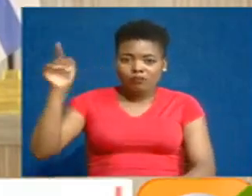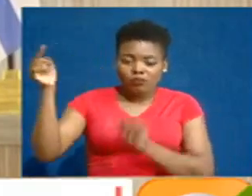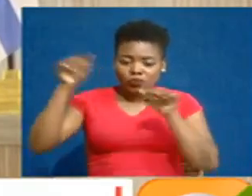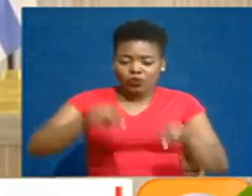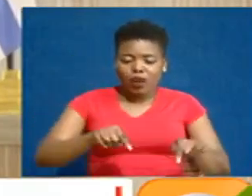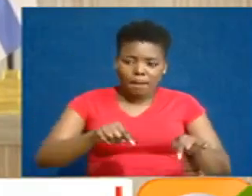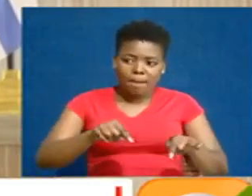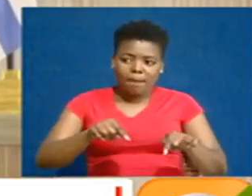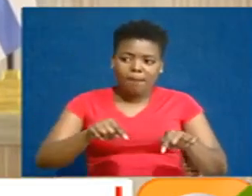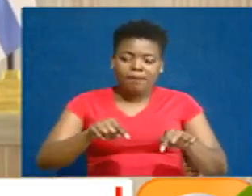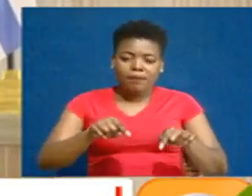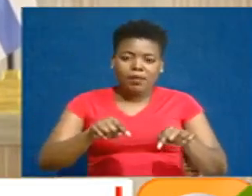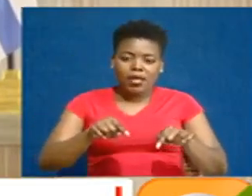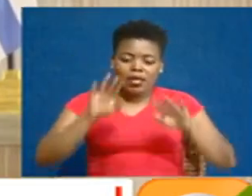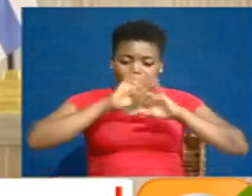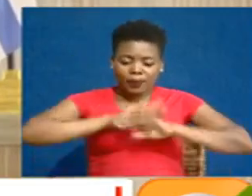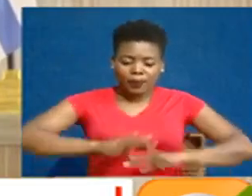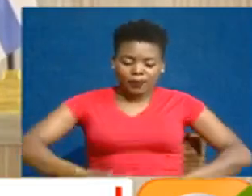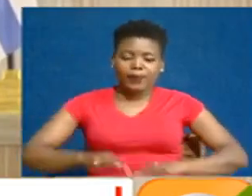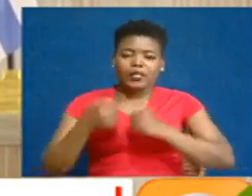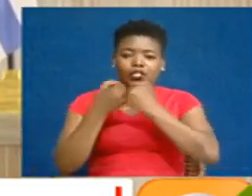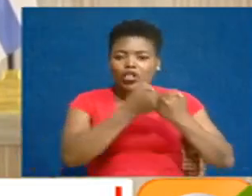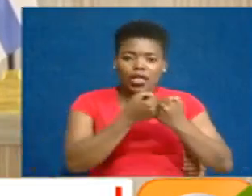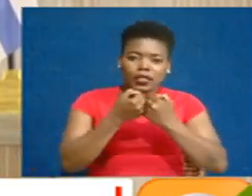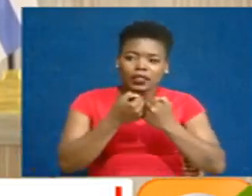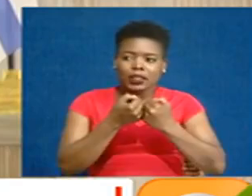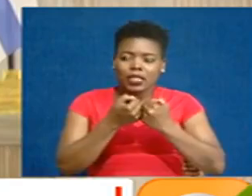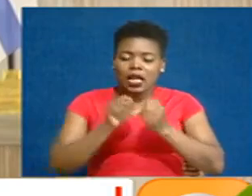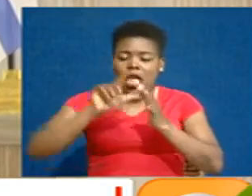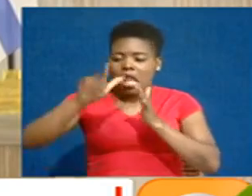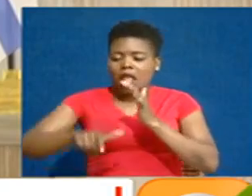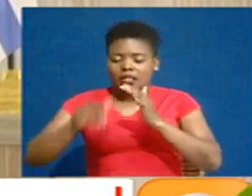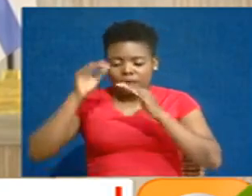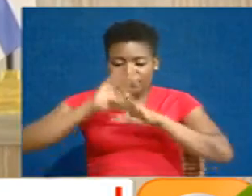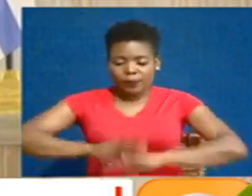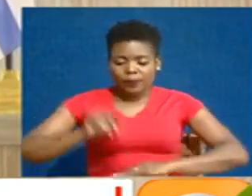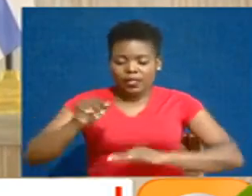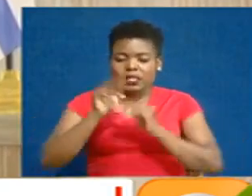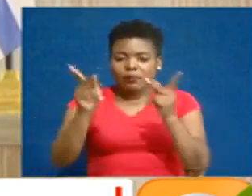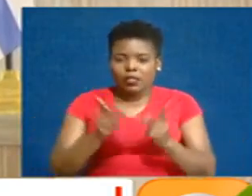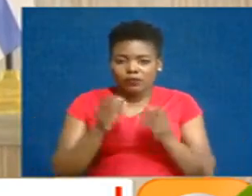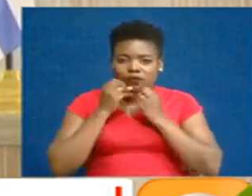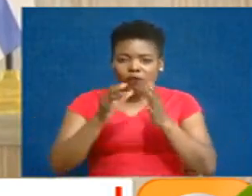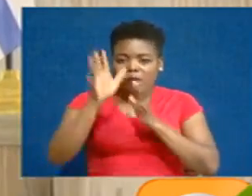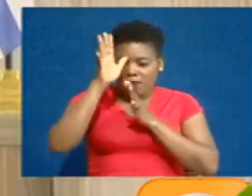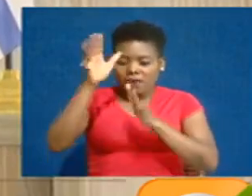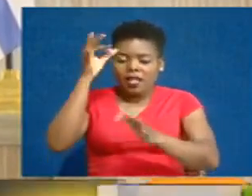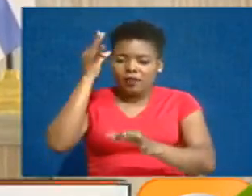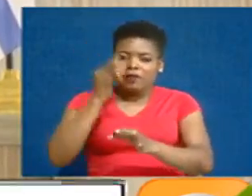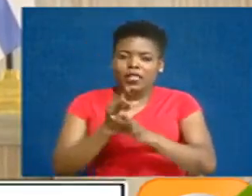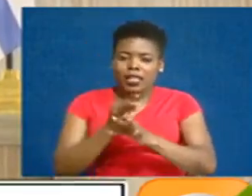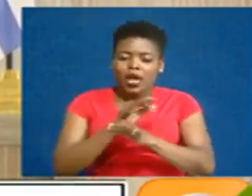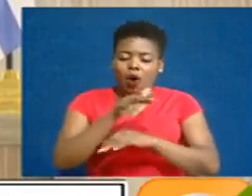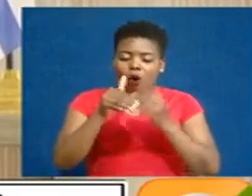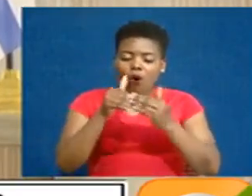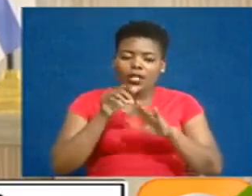calm the storms, and they will be calm. You, this place, you have been told by the Father of Faith,